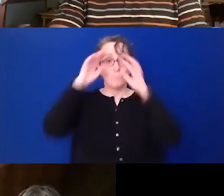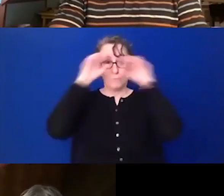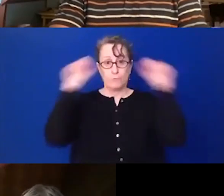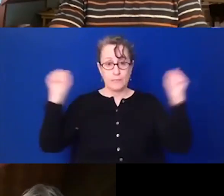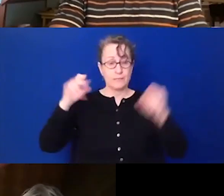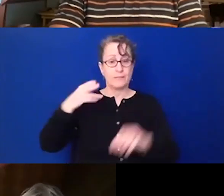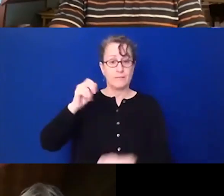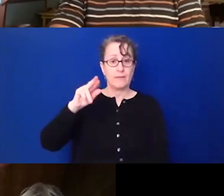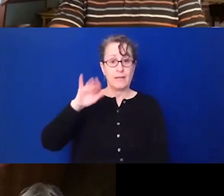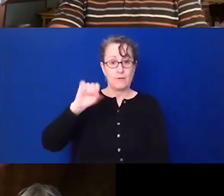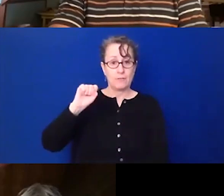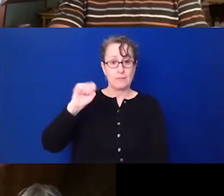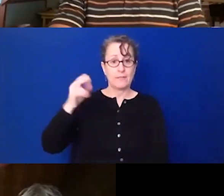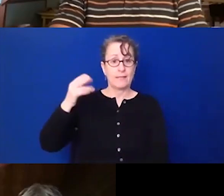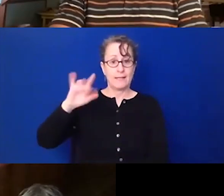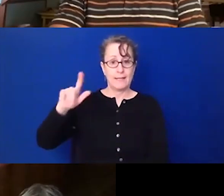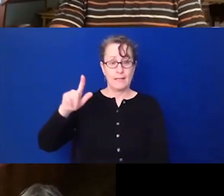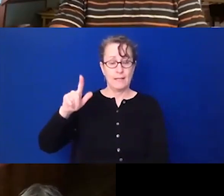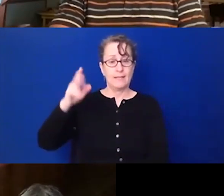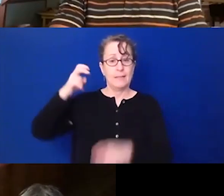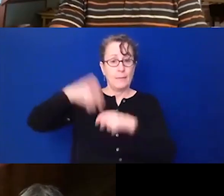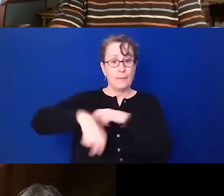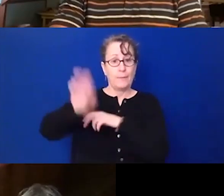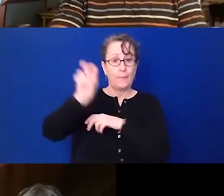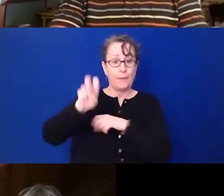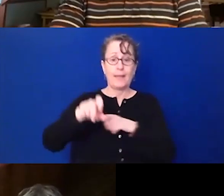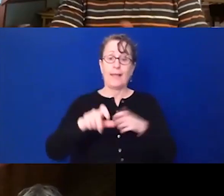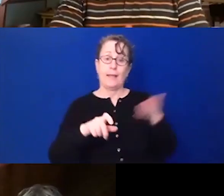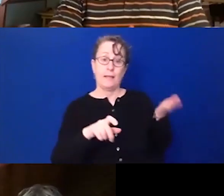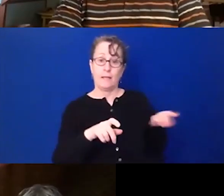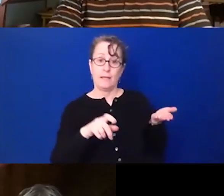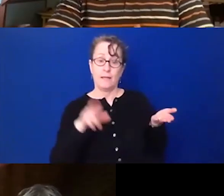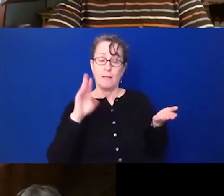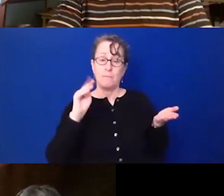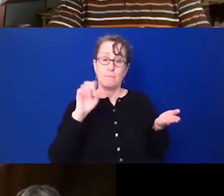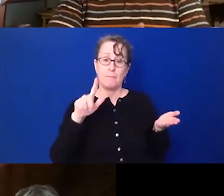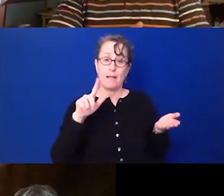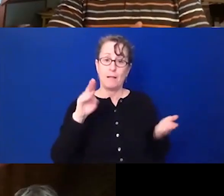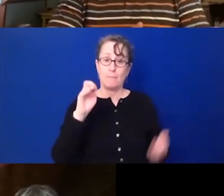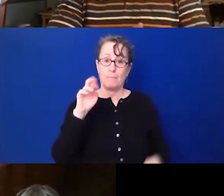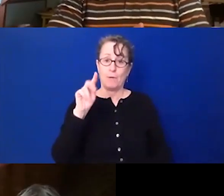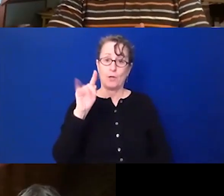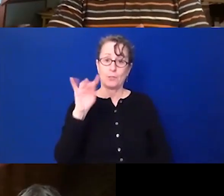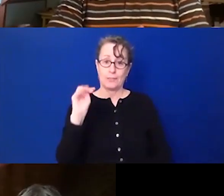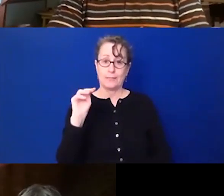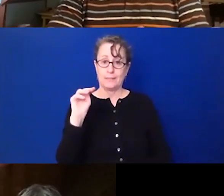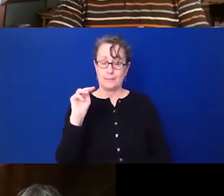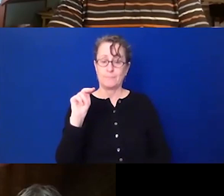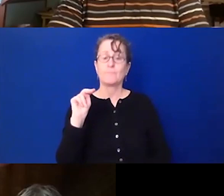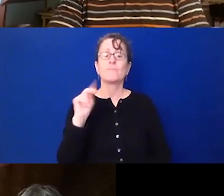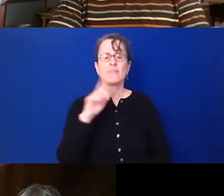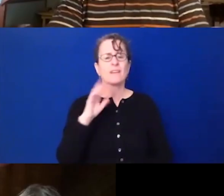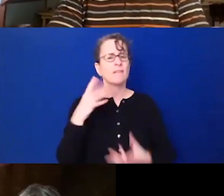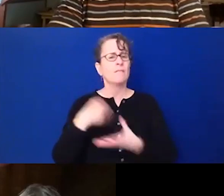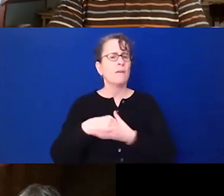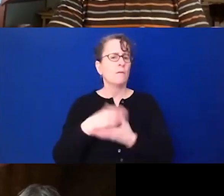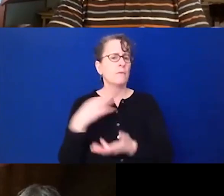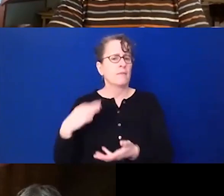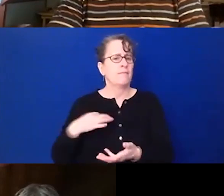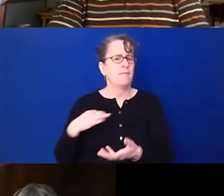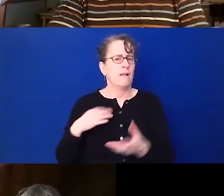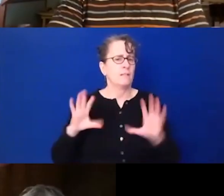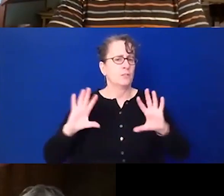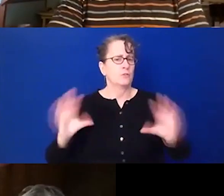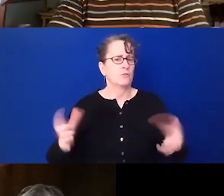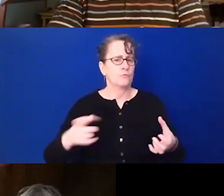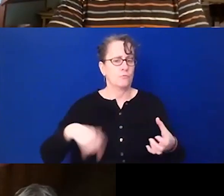Jump. And this is Mel Martin, who is part of the volunteer group and is overseeing,